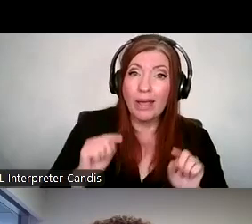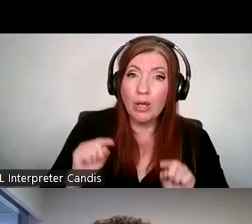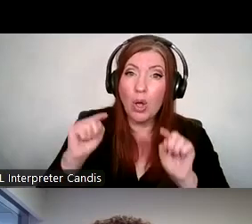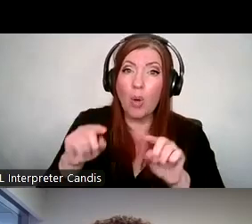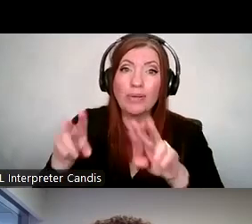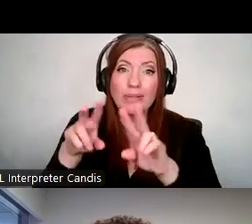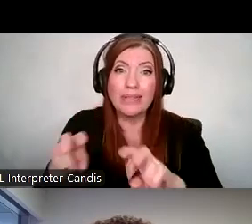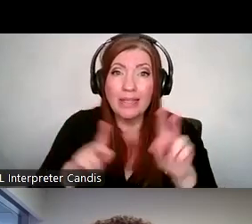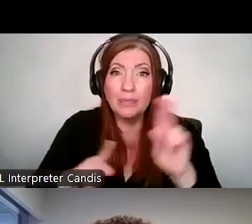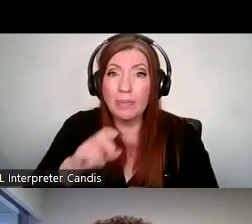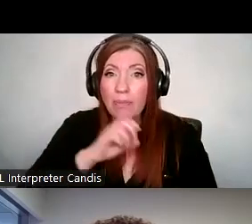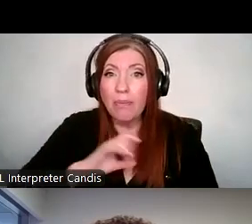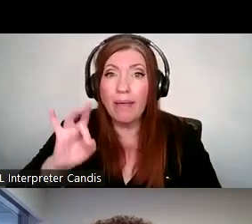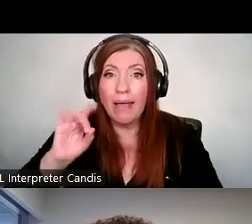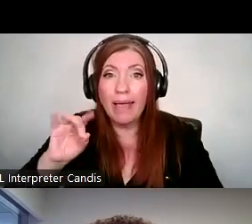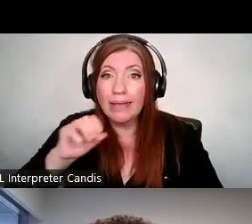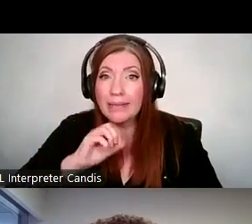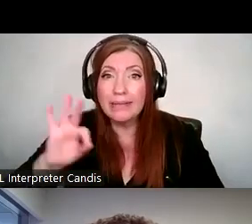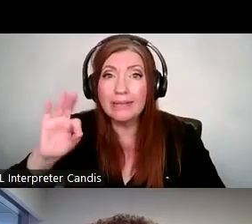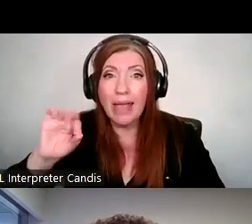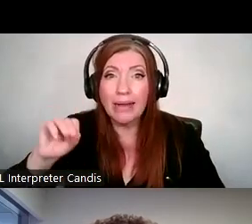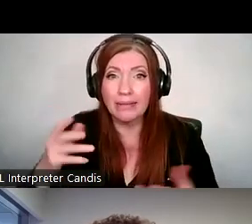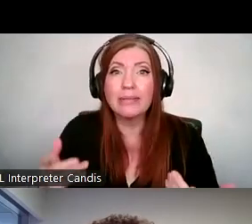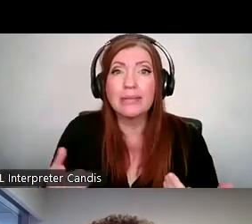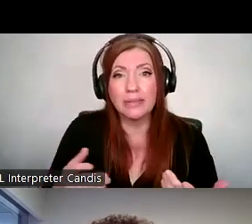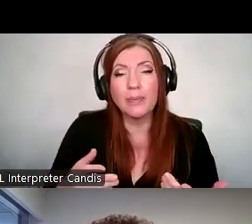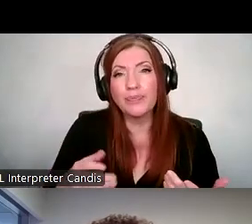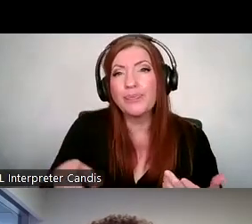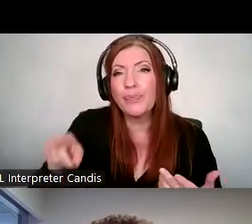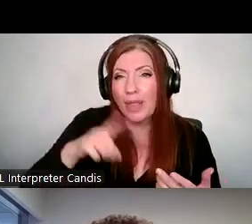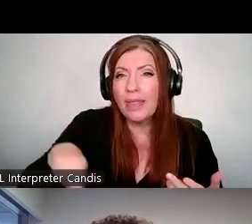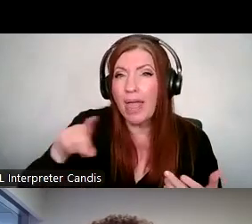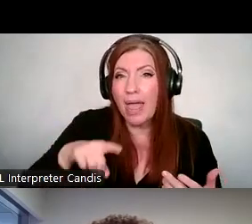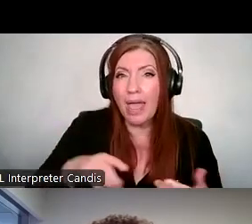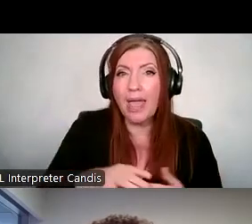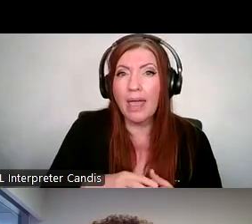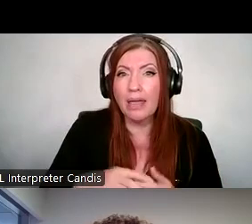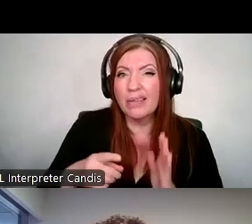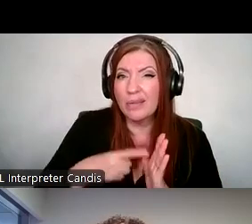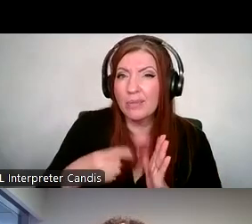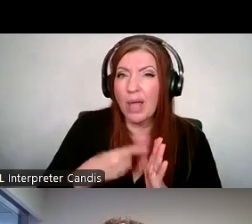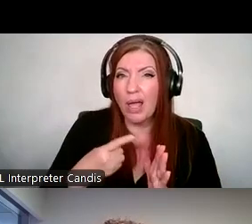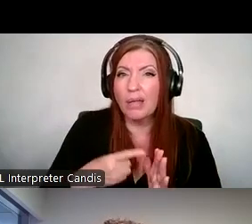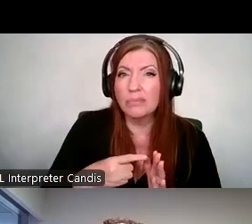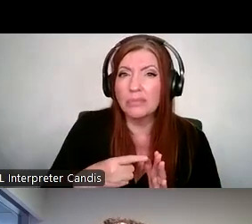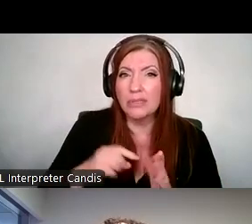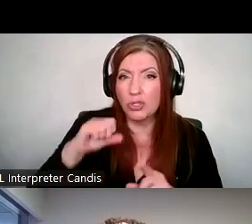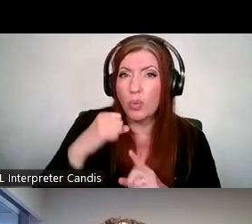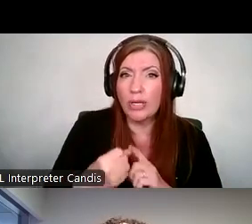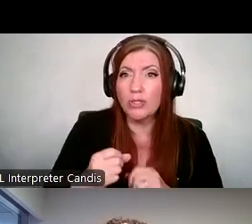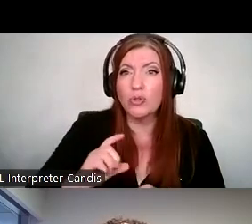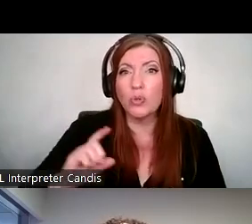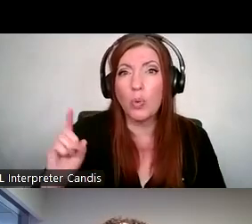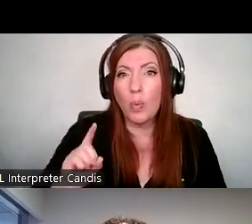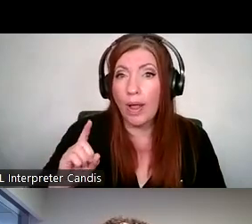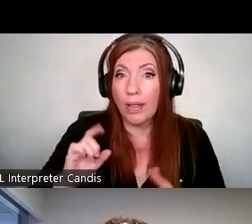who are in their 80s and 90s, and so there's sometimes situations where perhaps this is